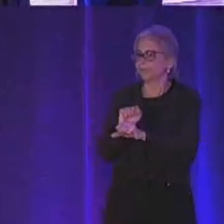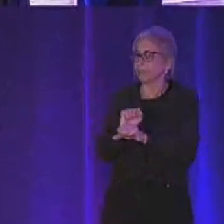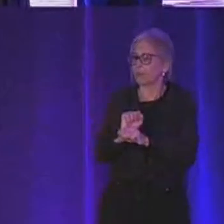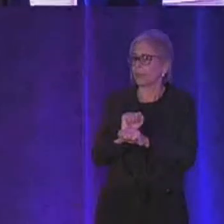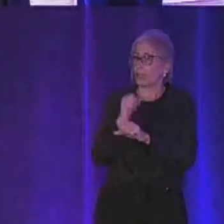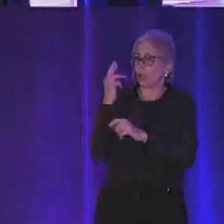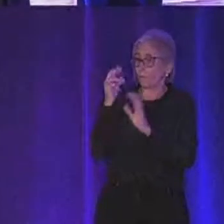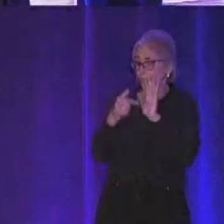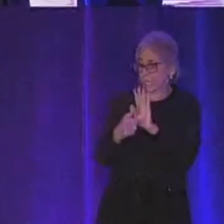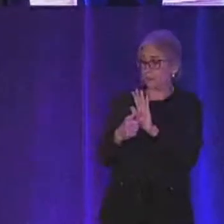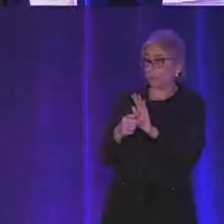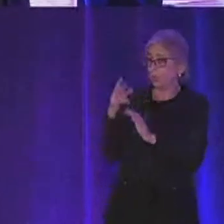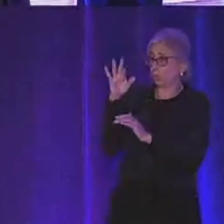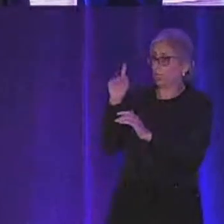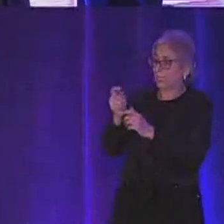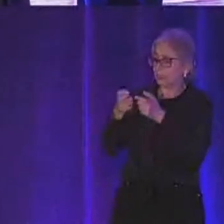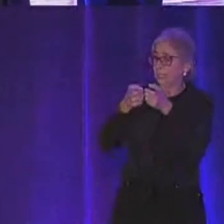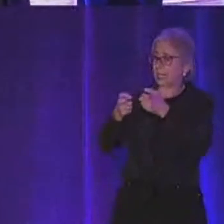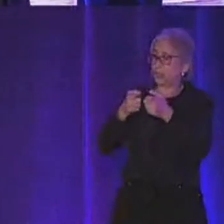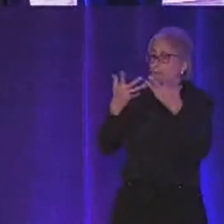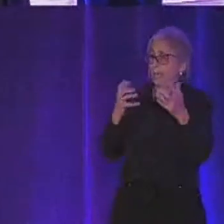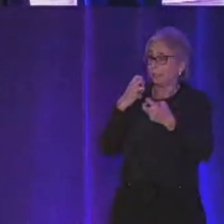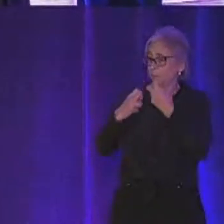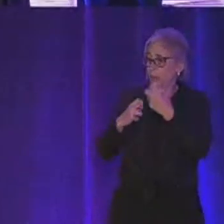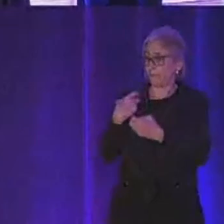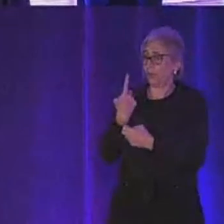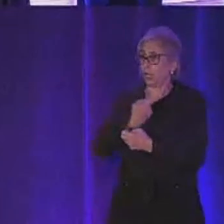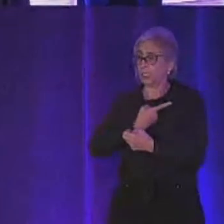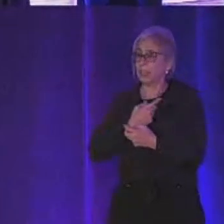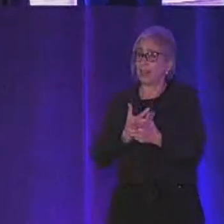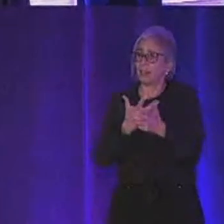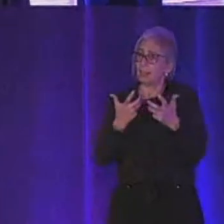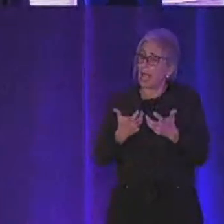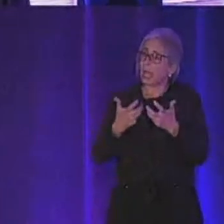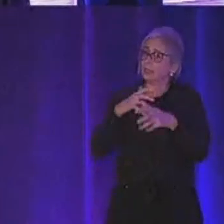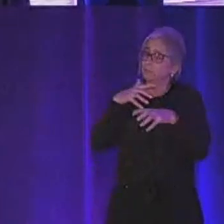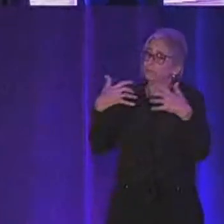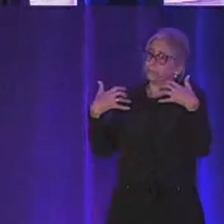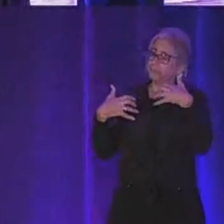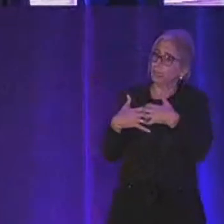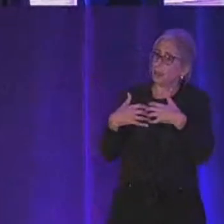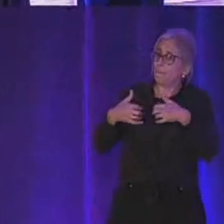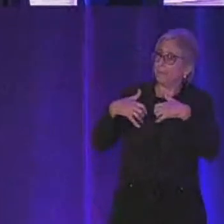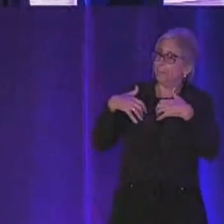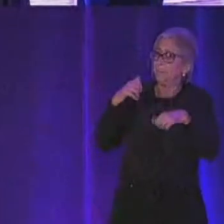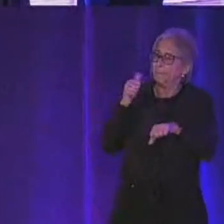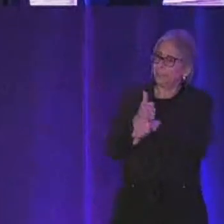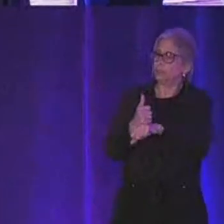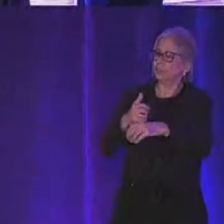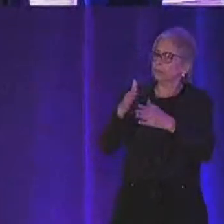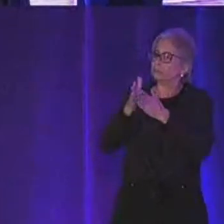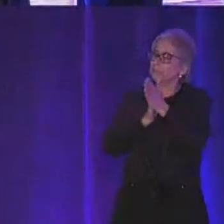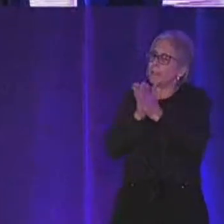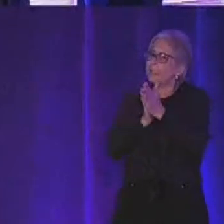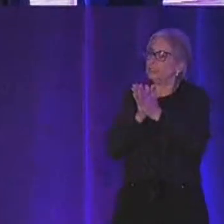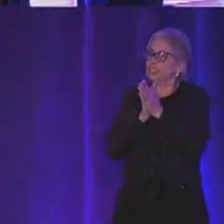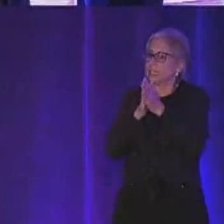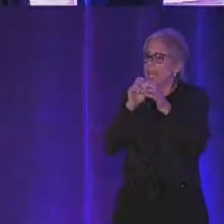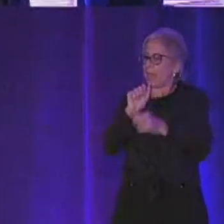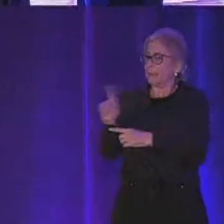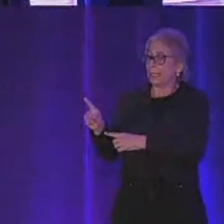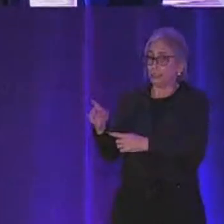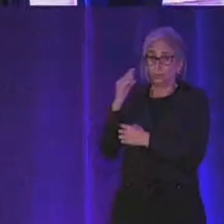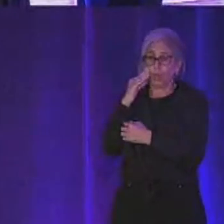because React has handled a lot of the problems for us, it has allowed us to build some really ambitious applications. You all know any